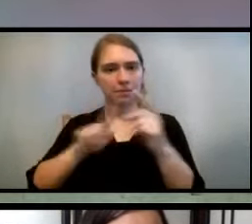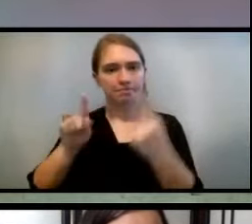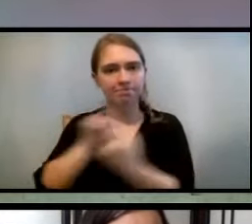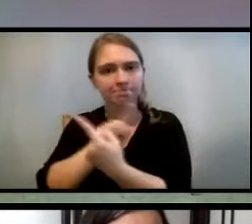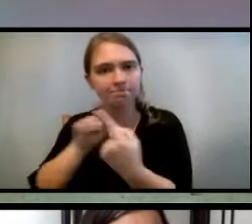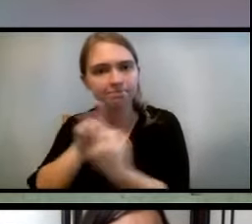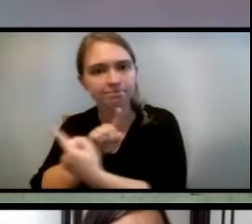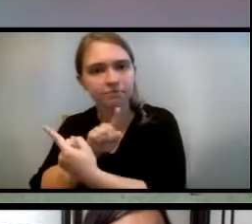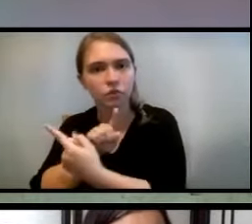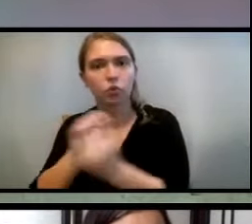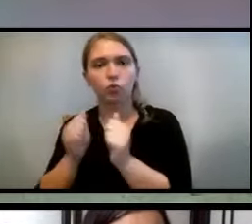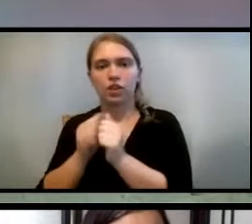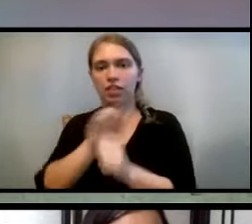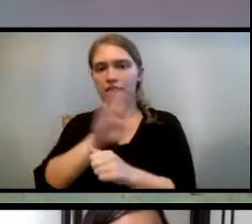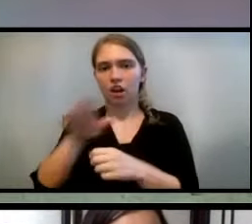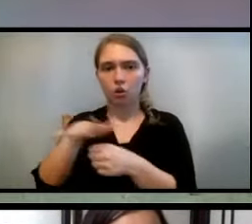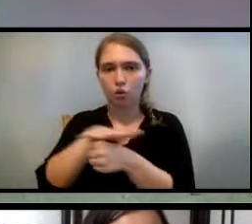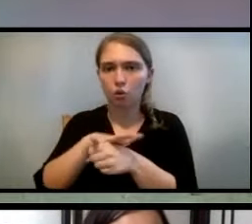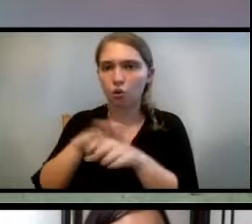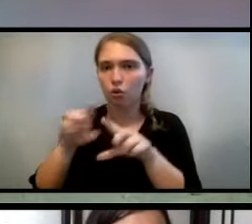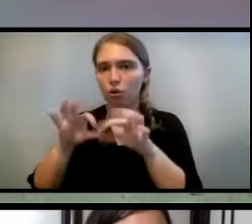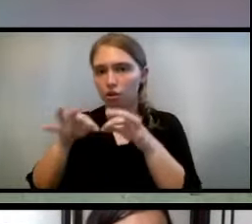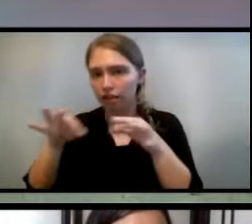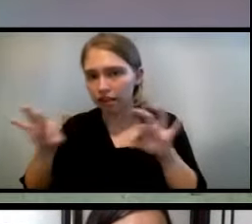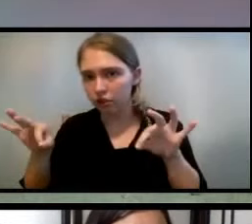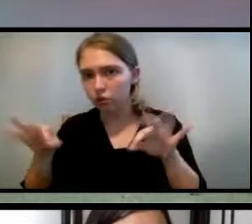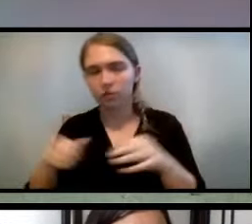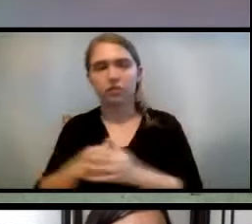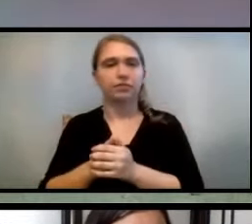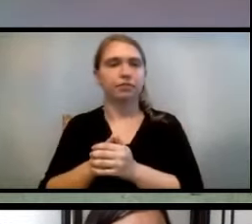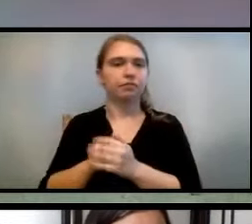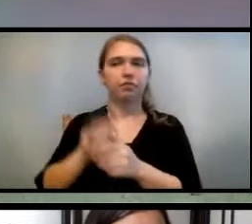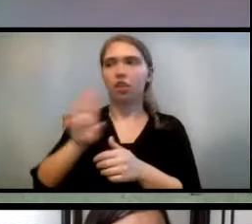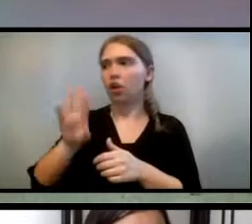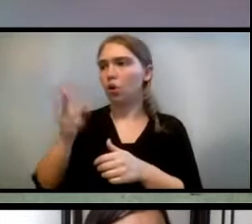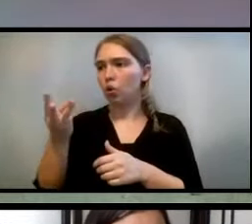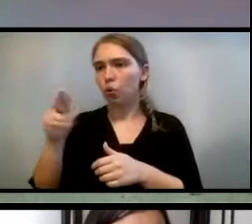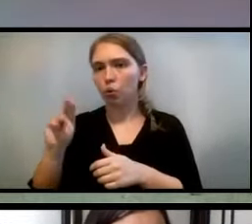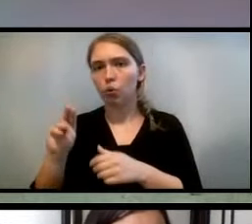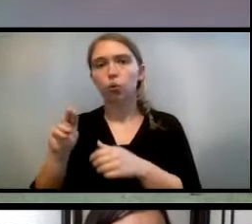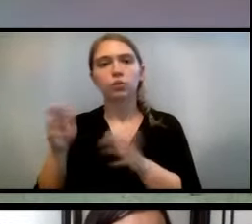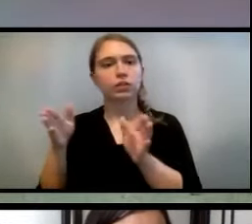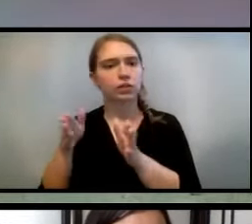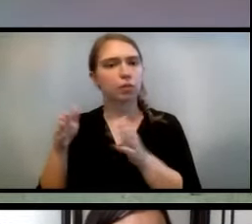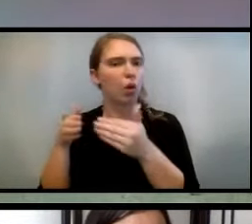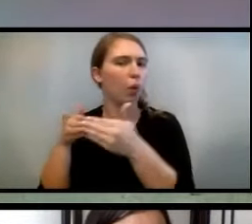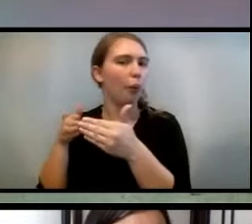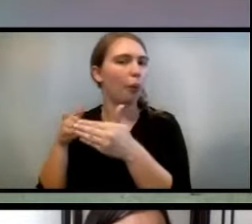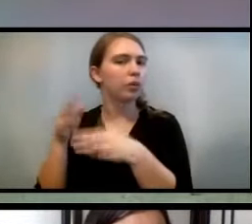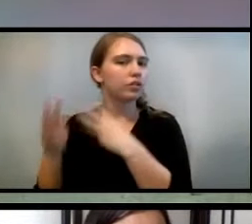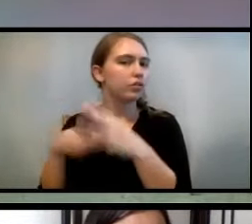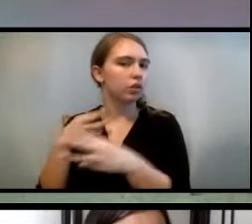local languages and, you know, in their own small corners of the world. And so